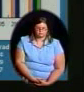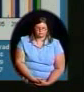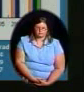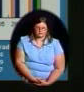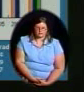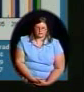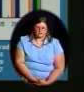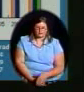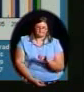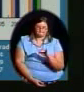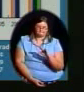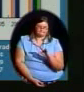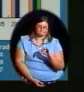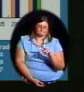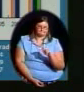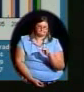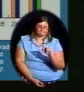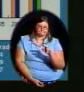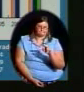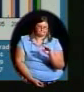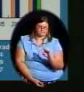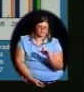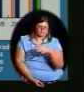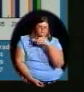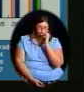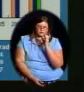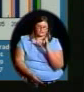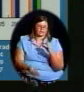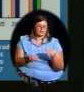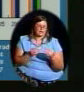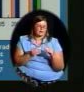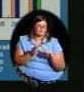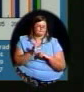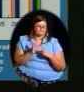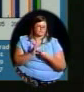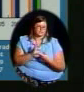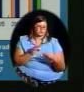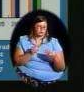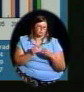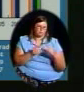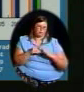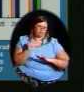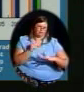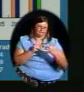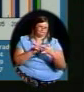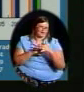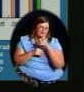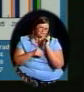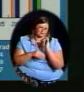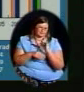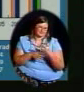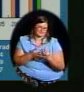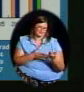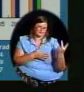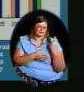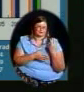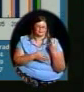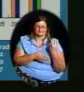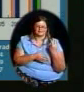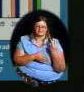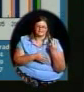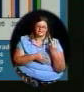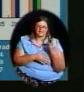Binge drinking. That's 5 drinks or more in a row during the last 2 weeks. Okay, and the